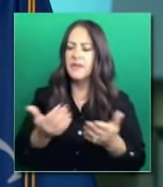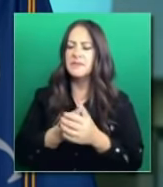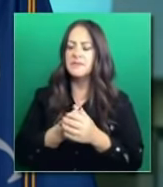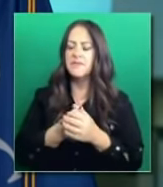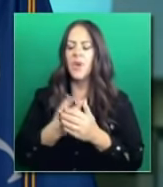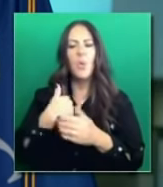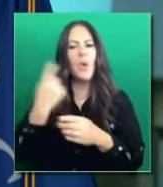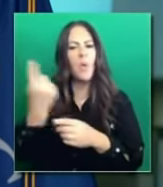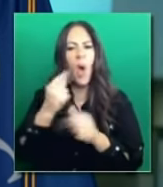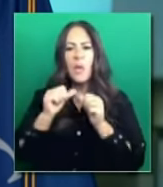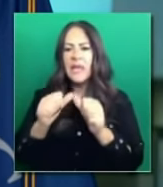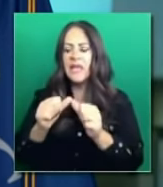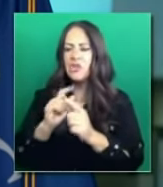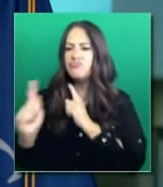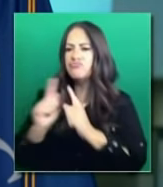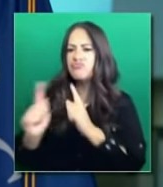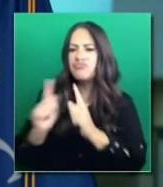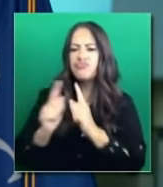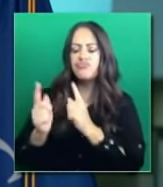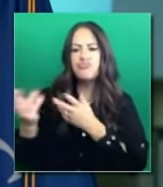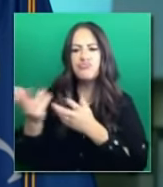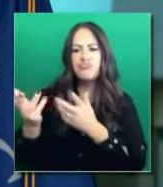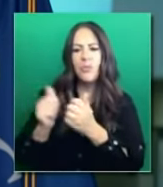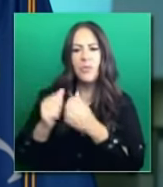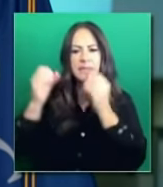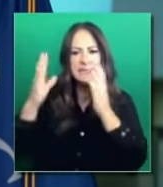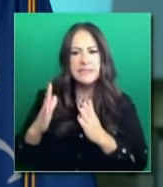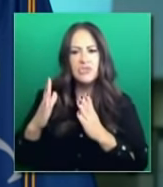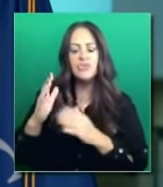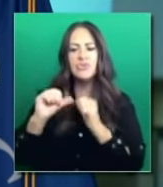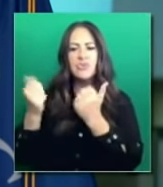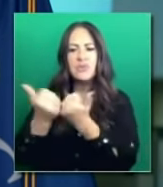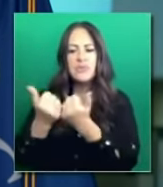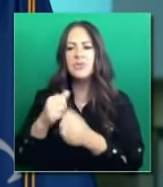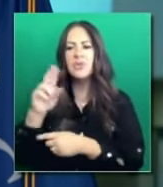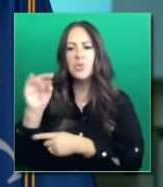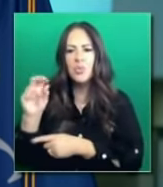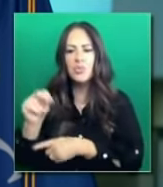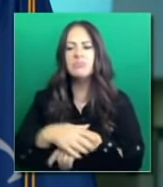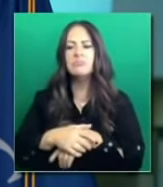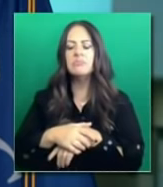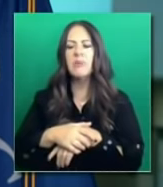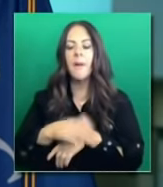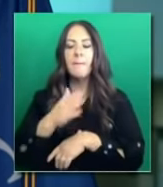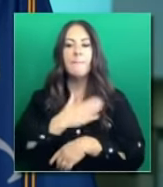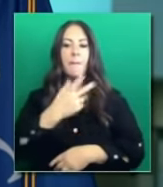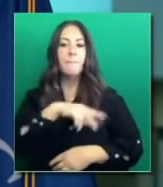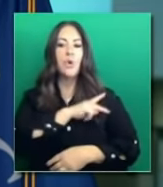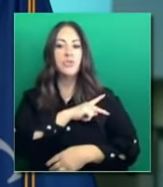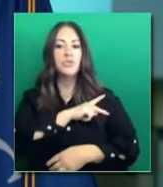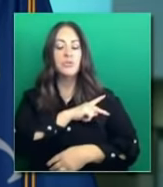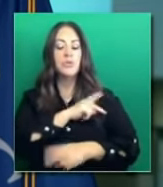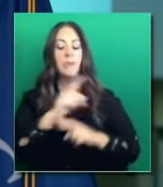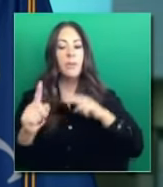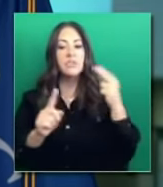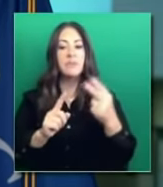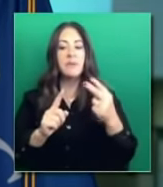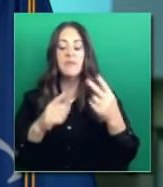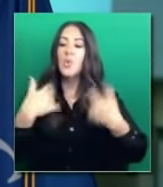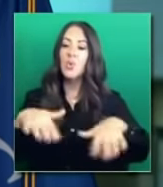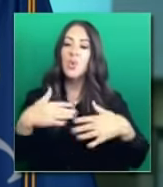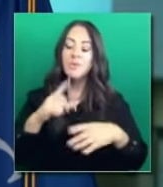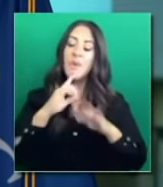we continue to engage. And all I can say is, just from my personal perspective, it has been a really